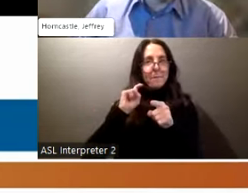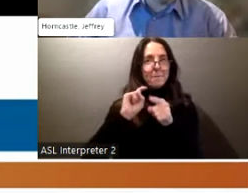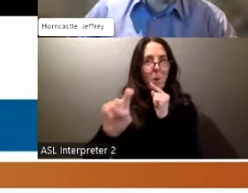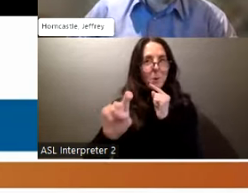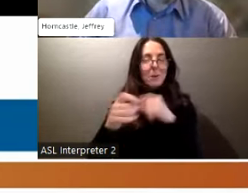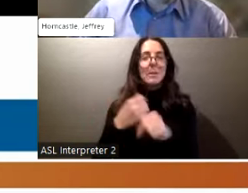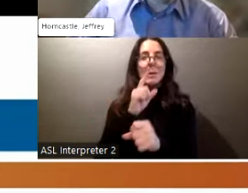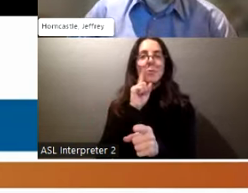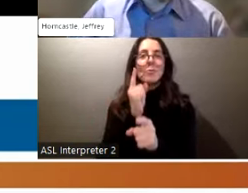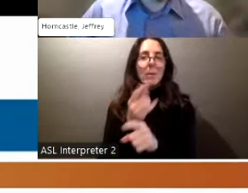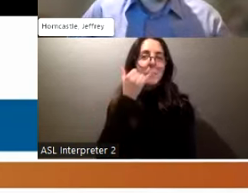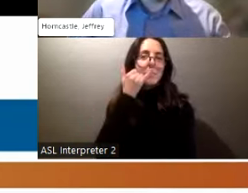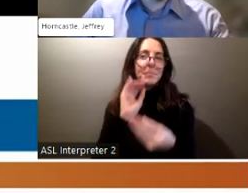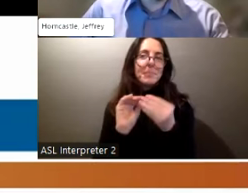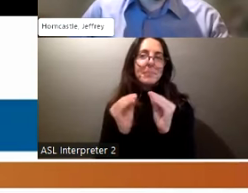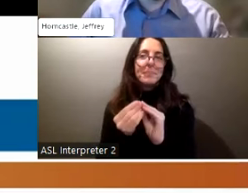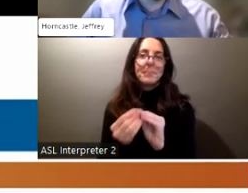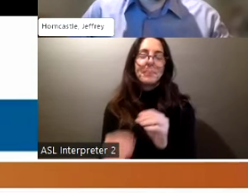end.